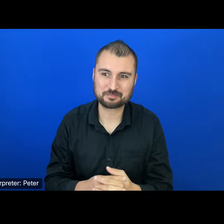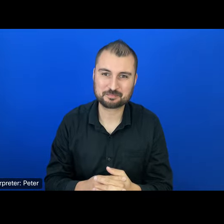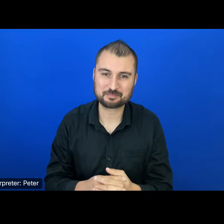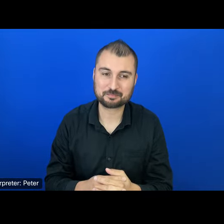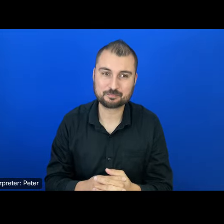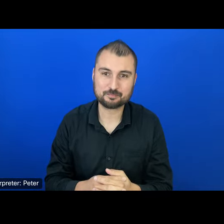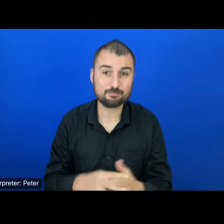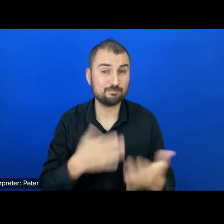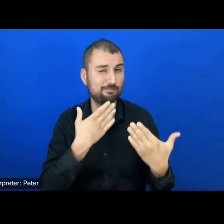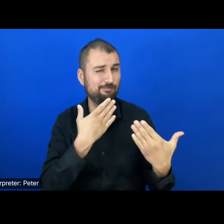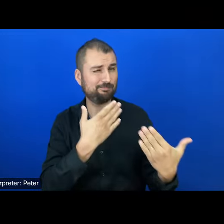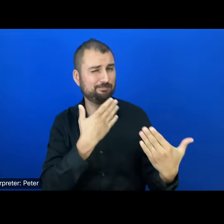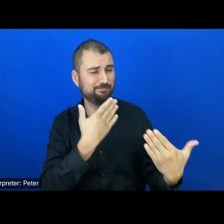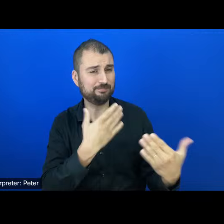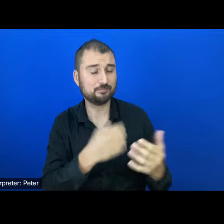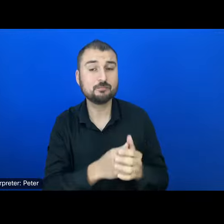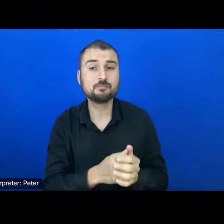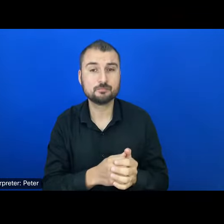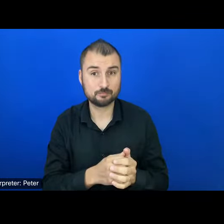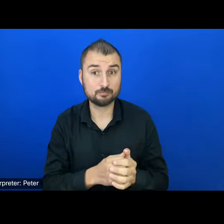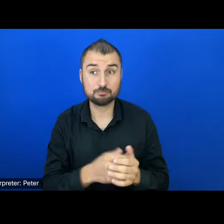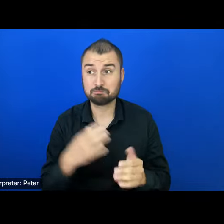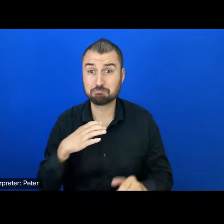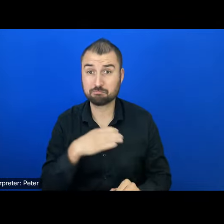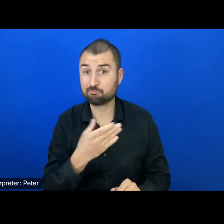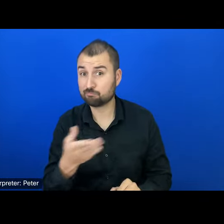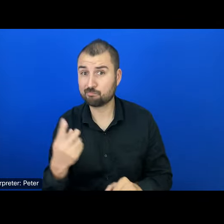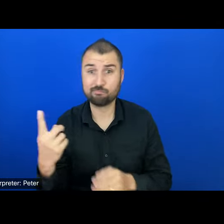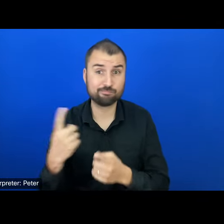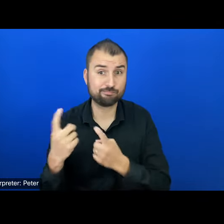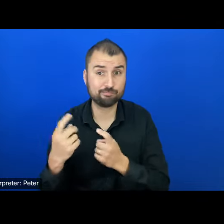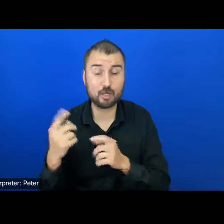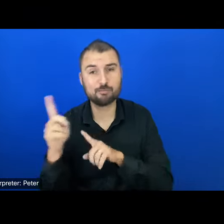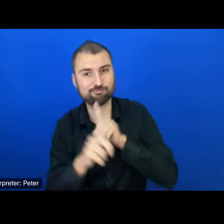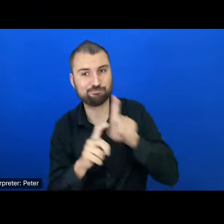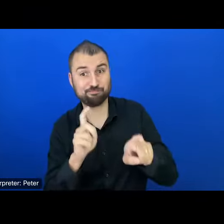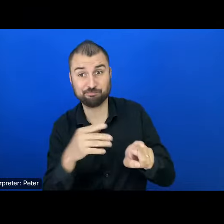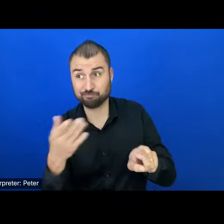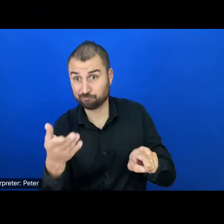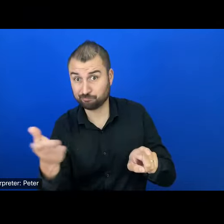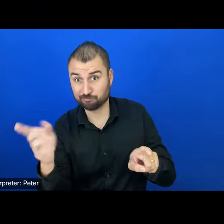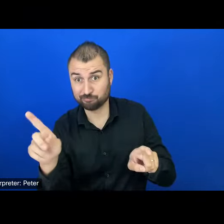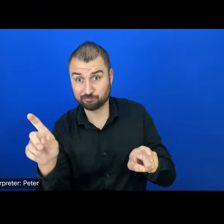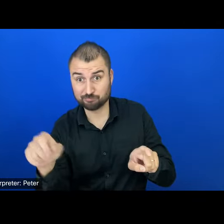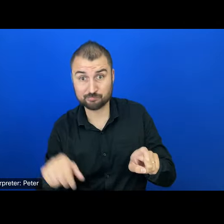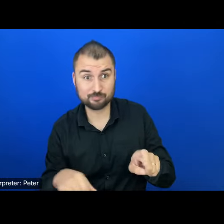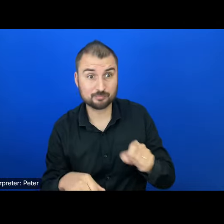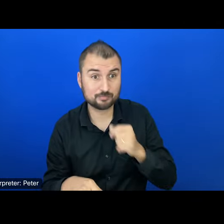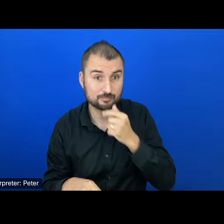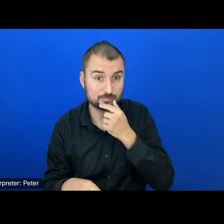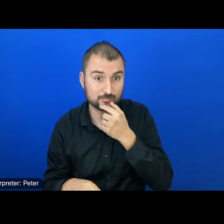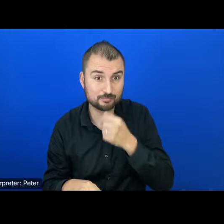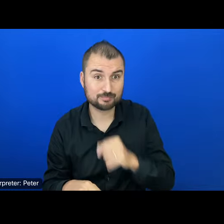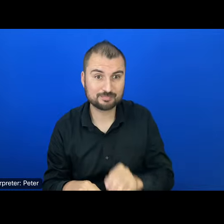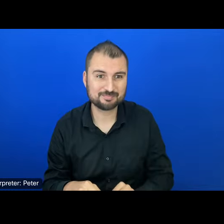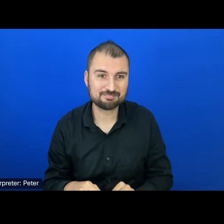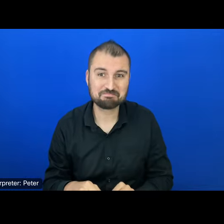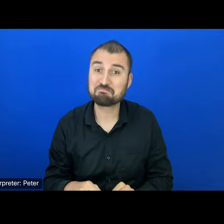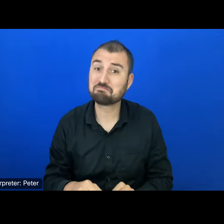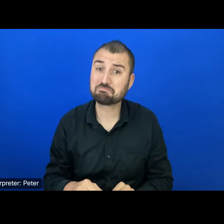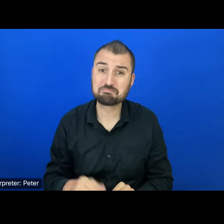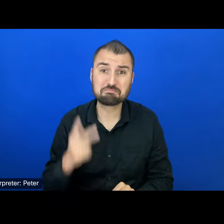Thank you. Questions, committee? necessarily seeing